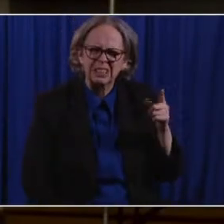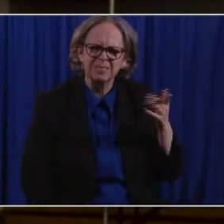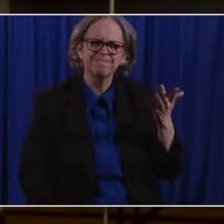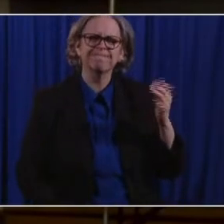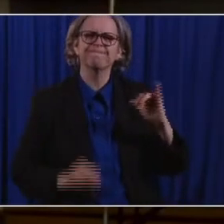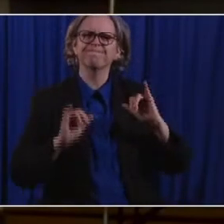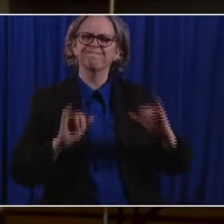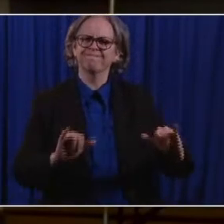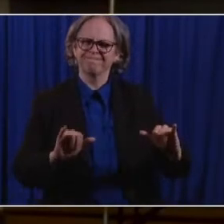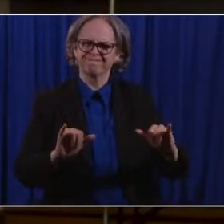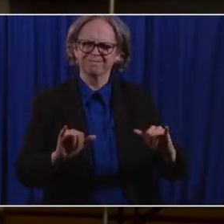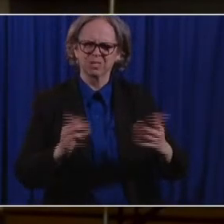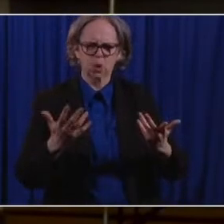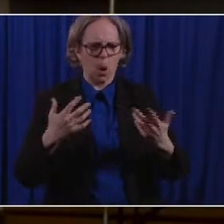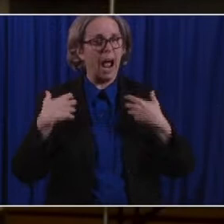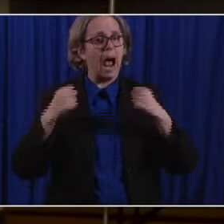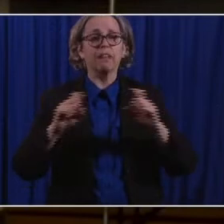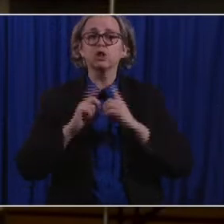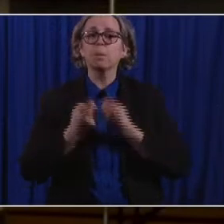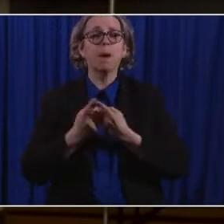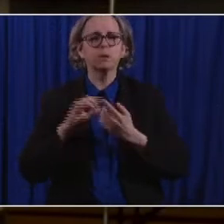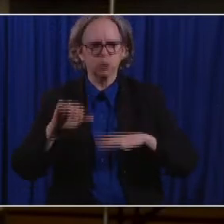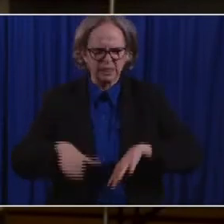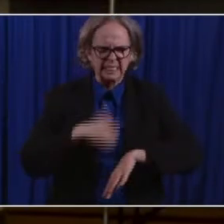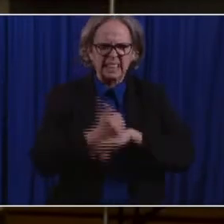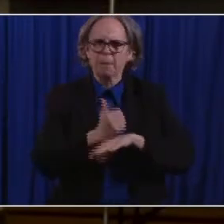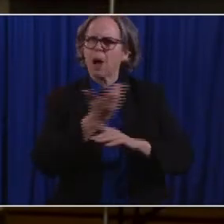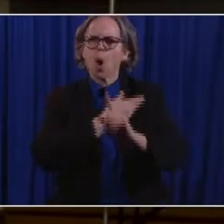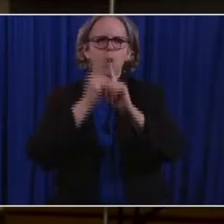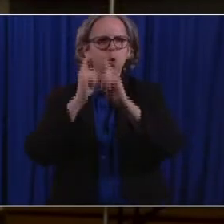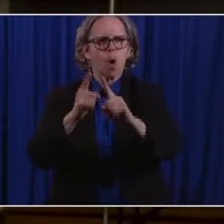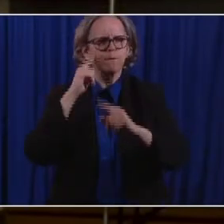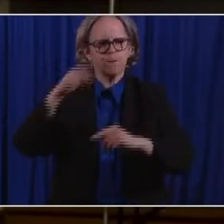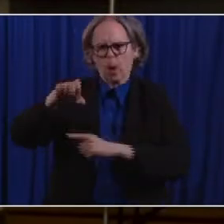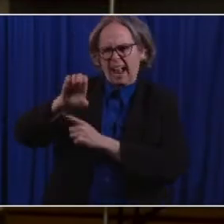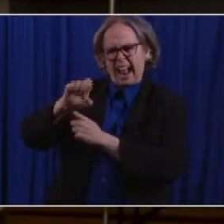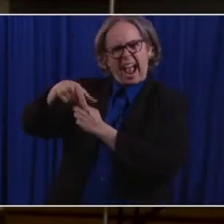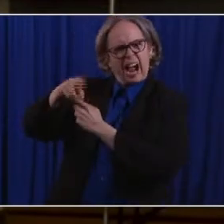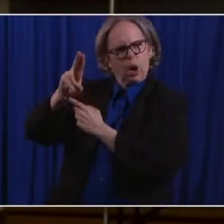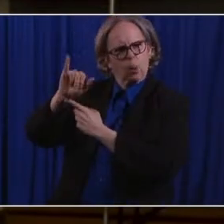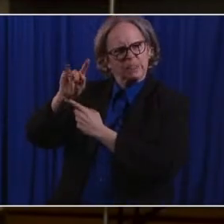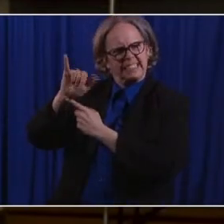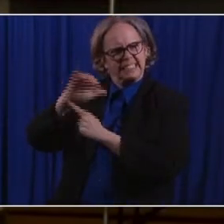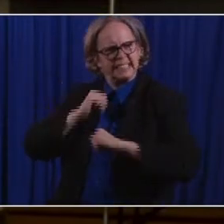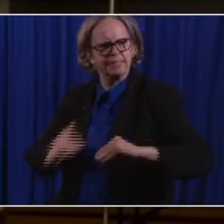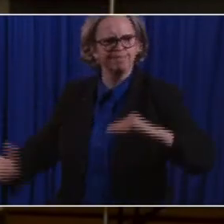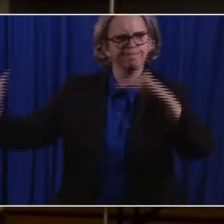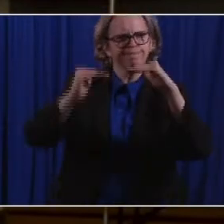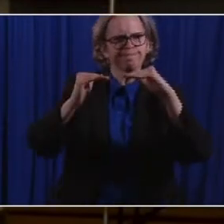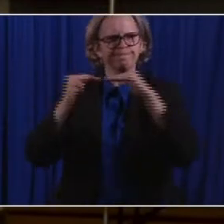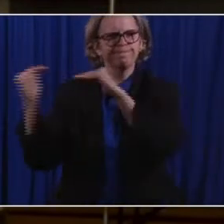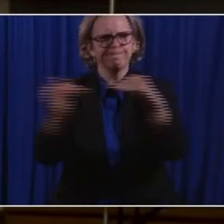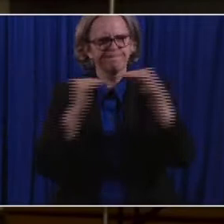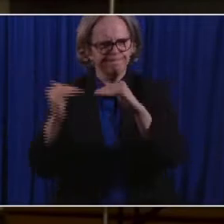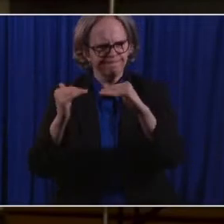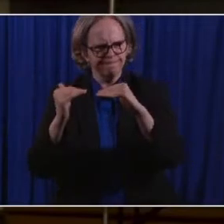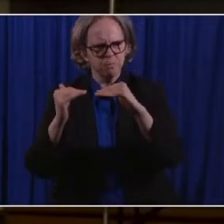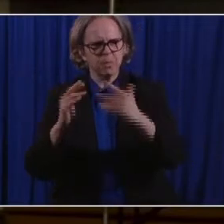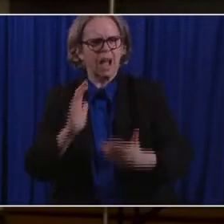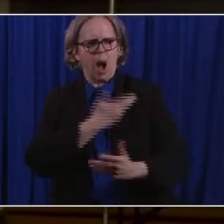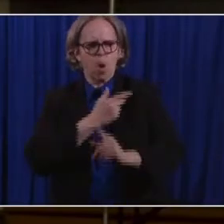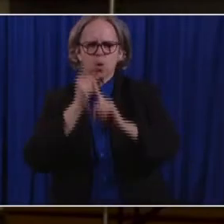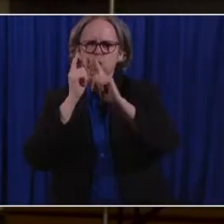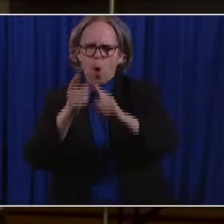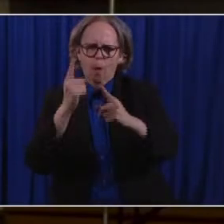that means making sure that all individuals have the opportunity to achieve optimal health. So when we look at